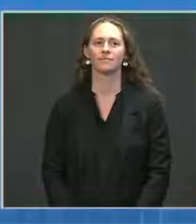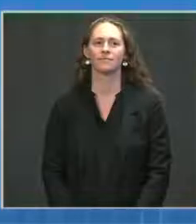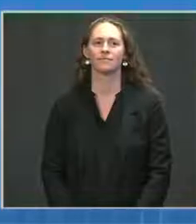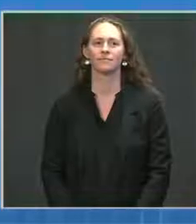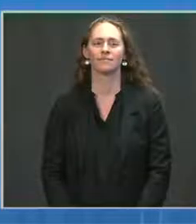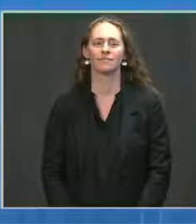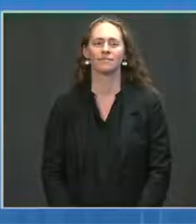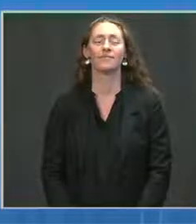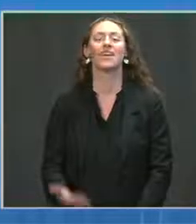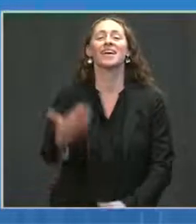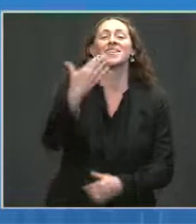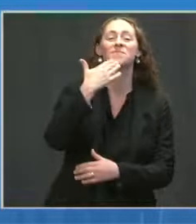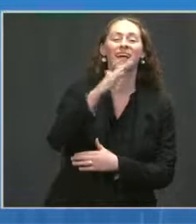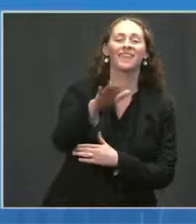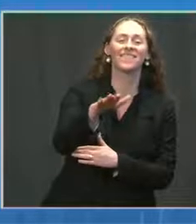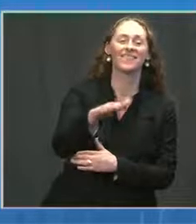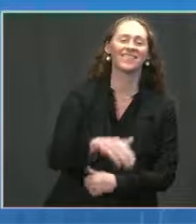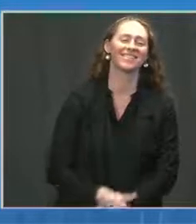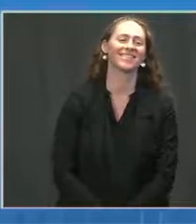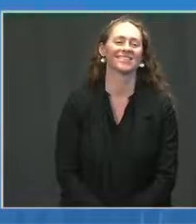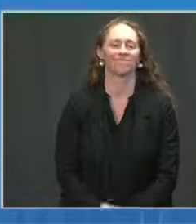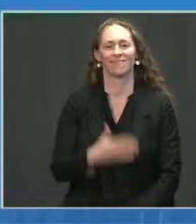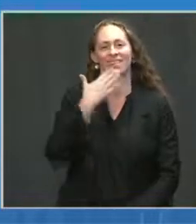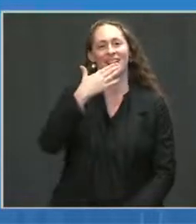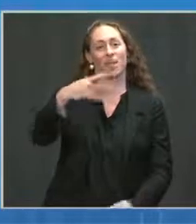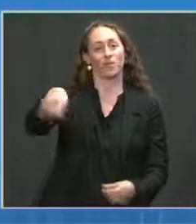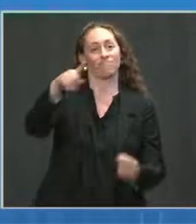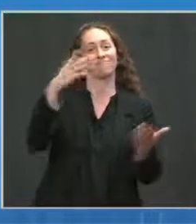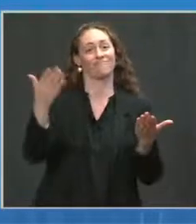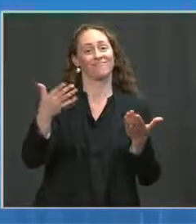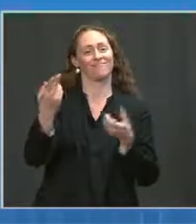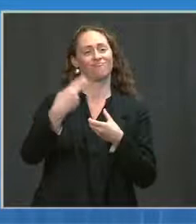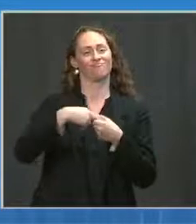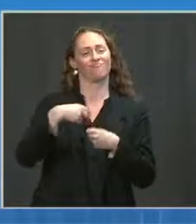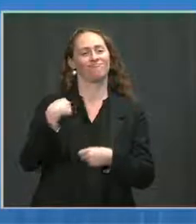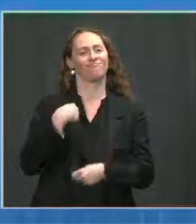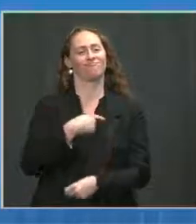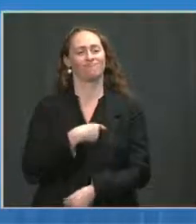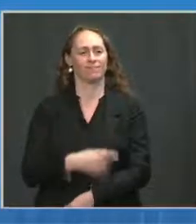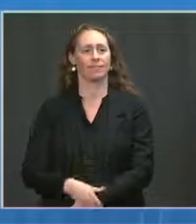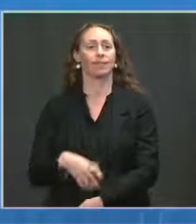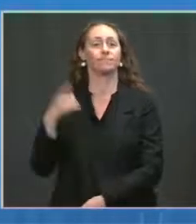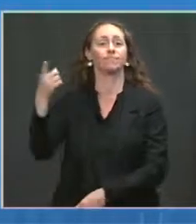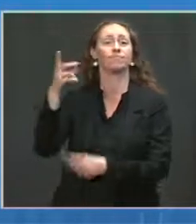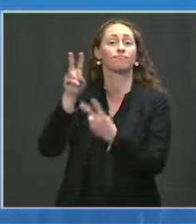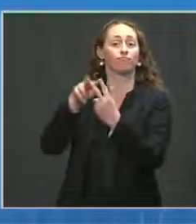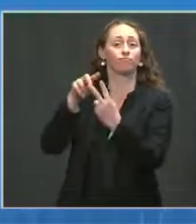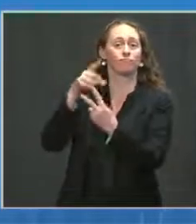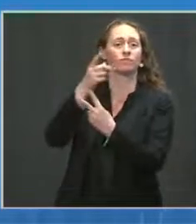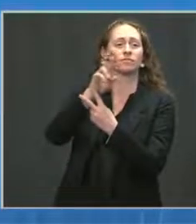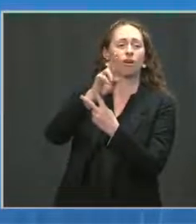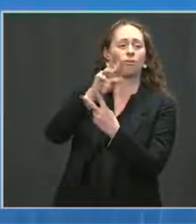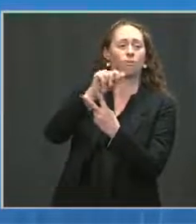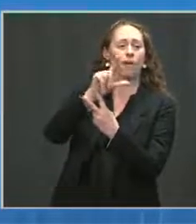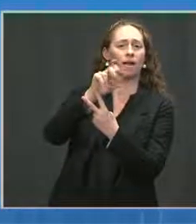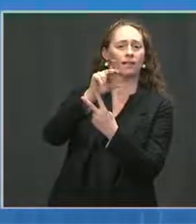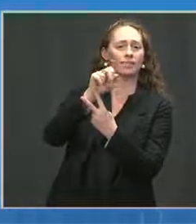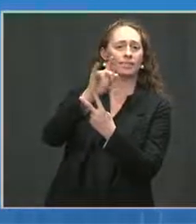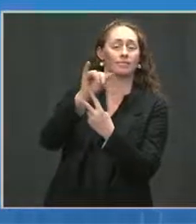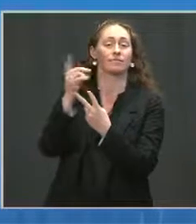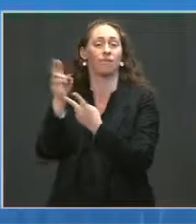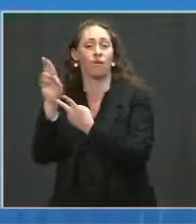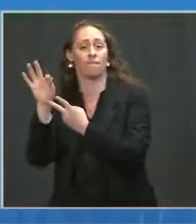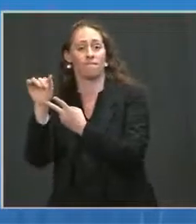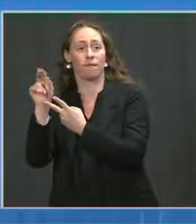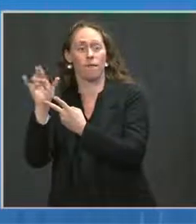Good afternoon, and thanks for joining us. I'll turn to Dr. Walensky and Dr. Fauci in a moment. First, I want to provide an